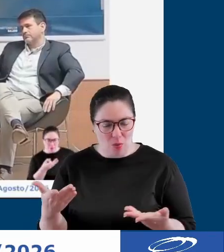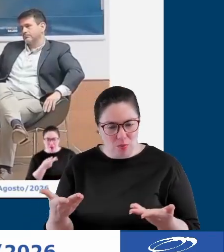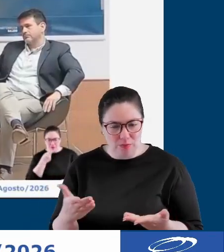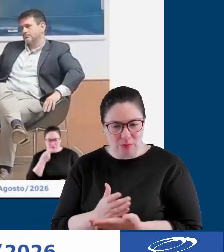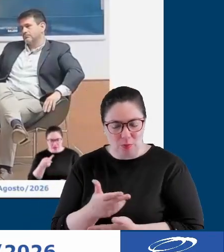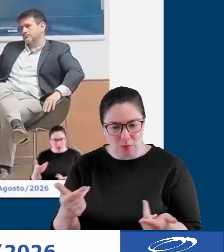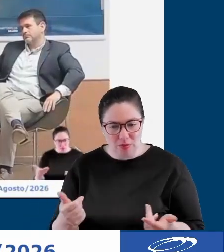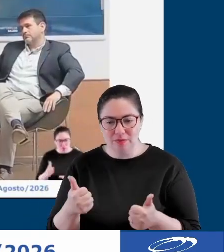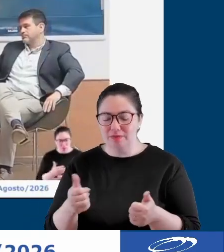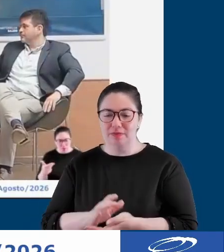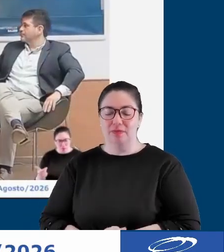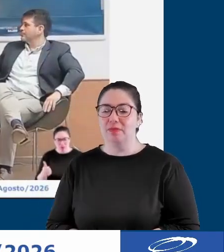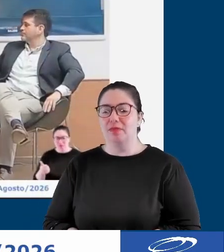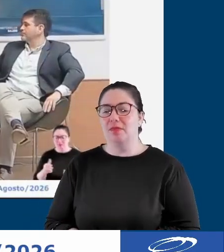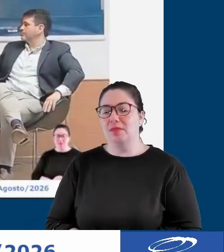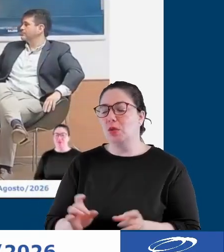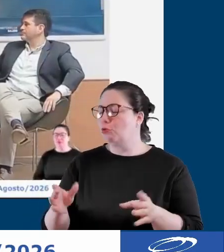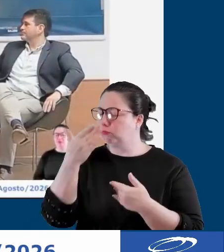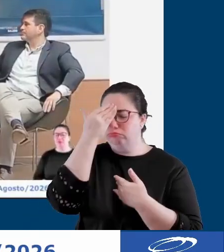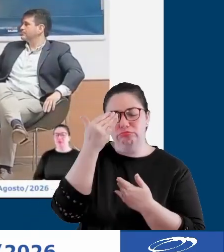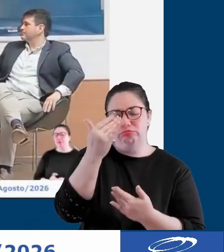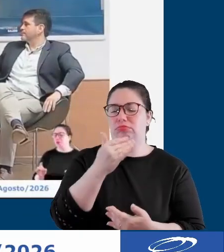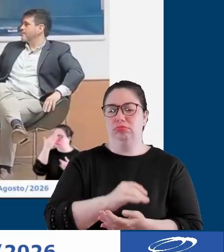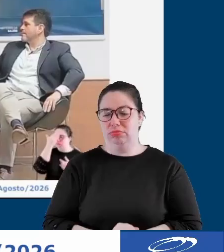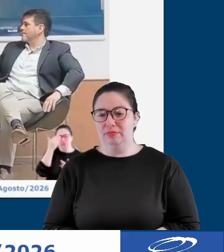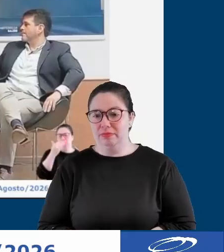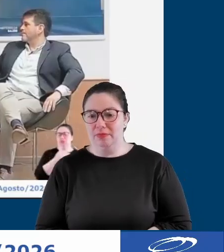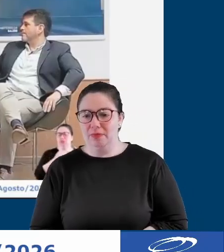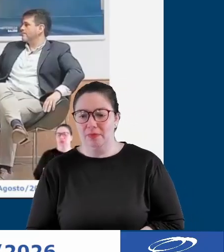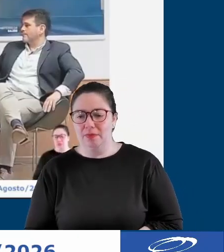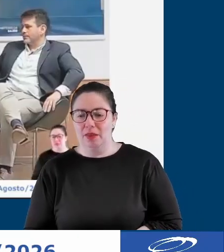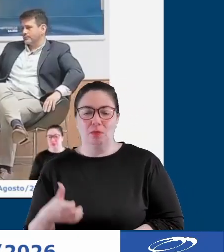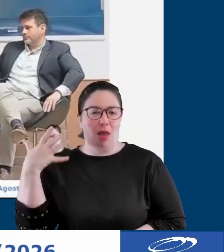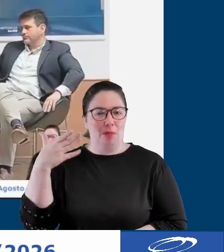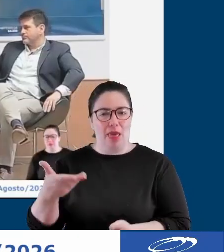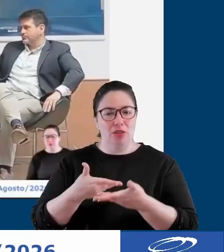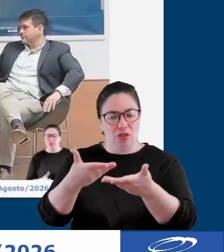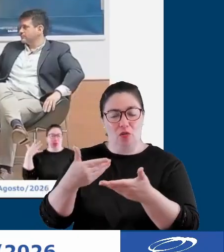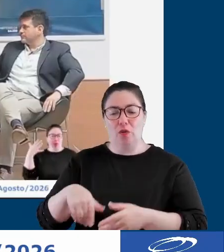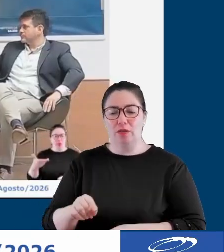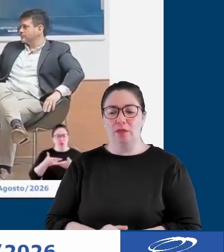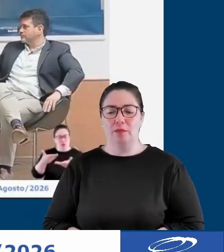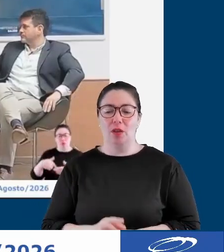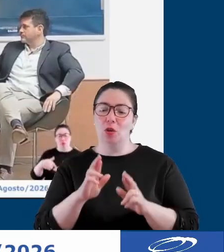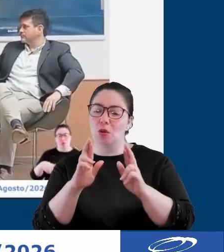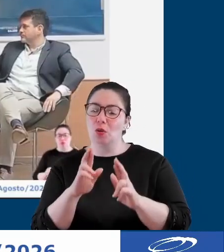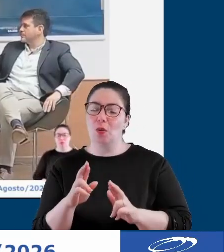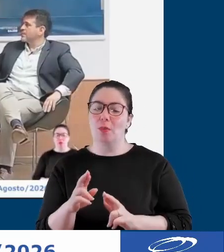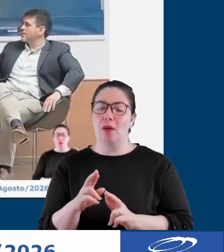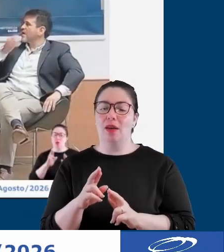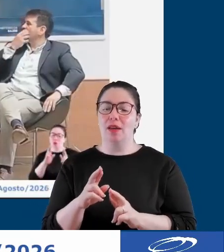I would also just to say thank you. It's been a pleasure to be part of this, and hopefully I can also visit you in Brazil one